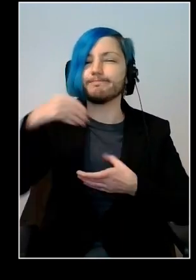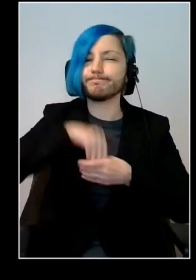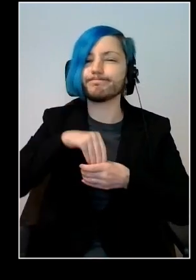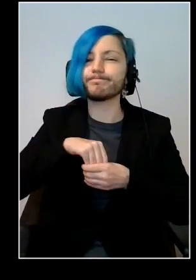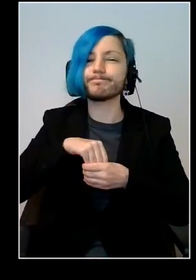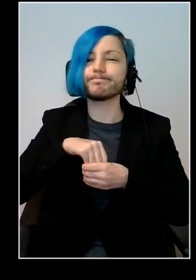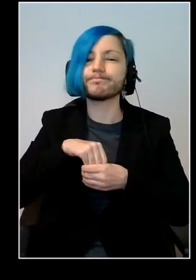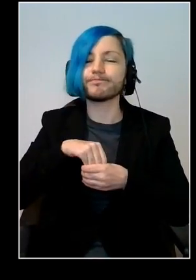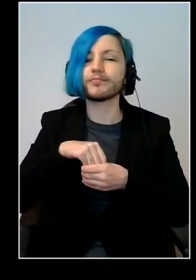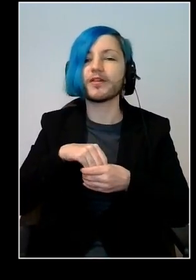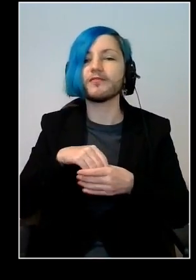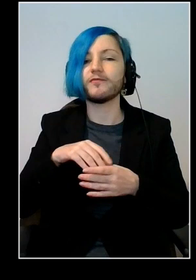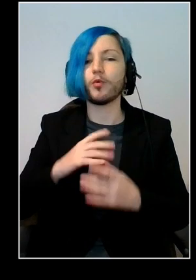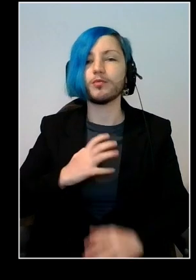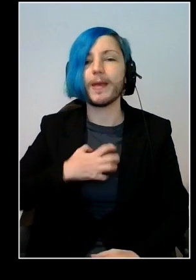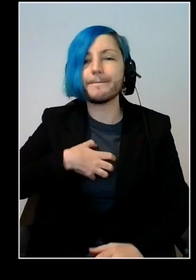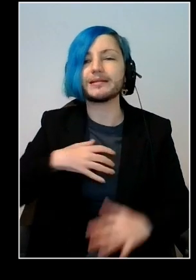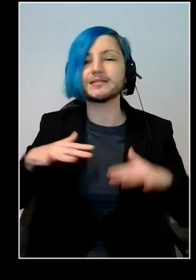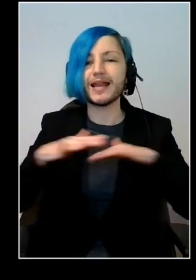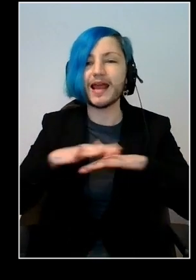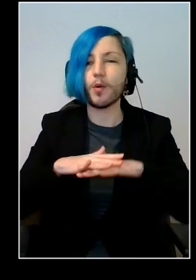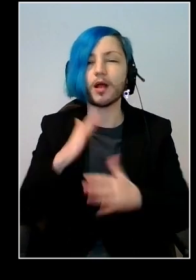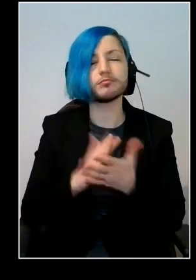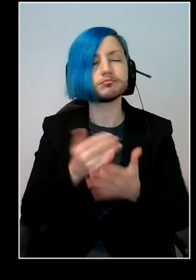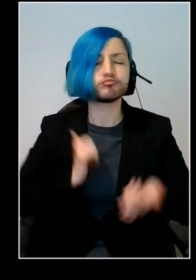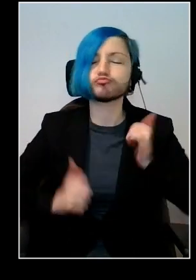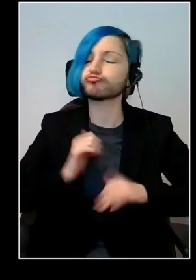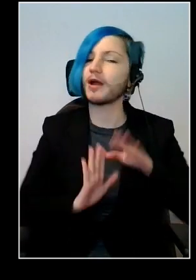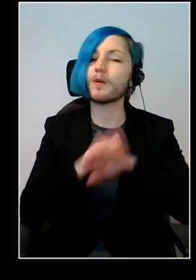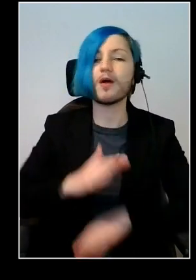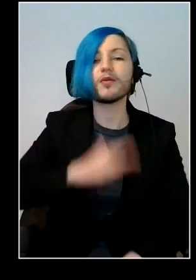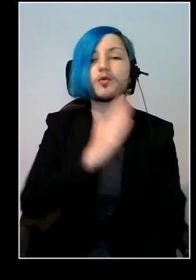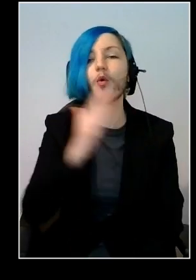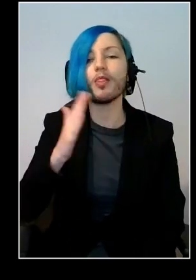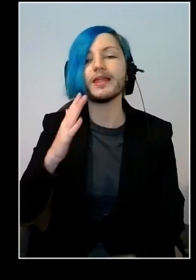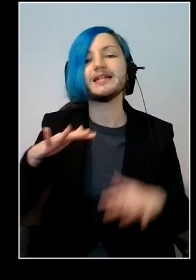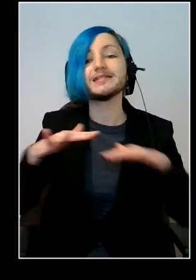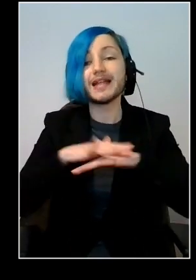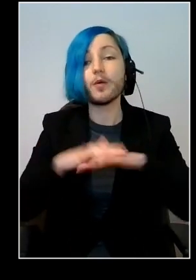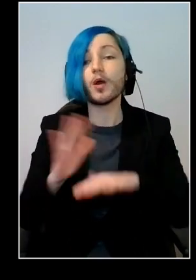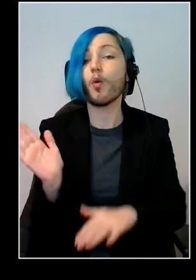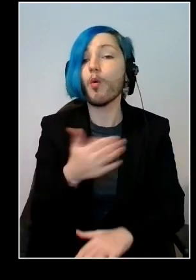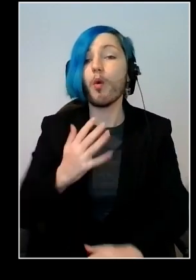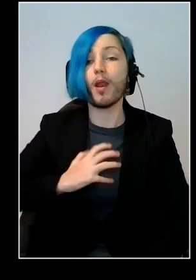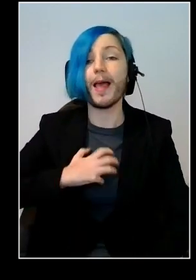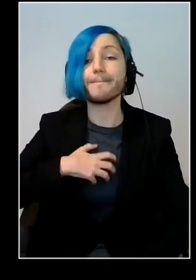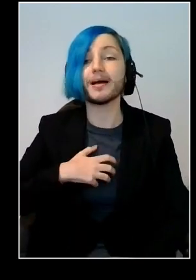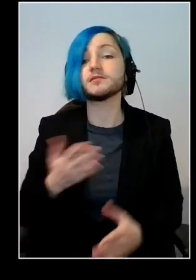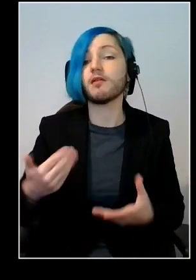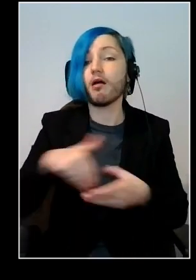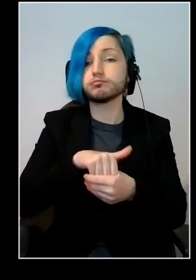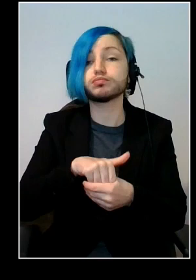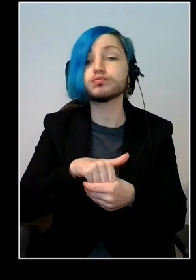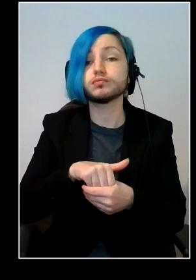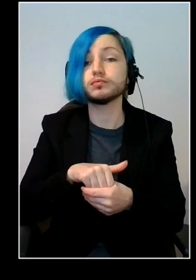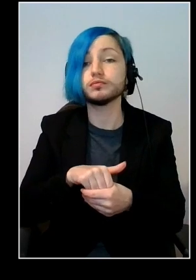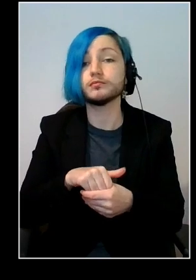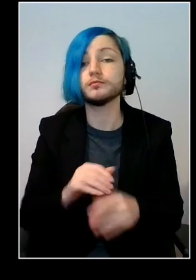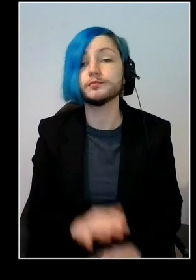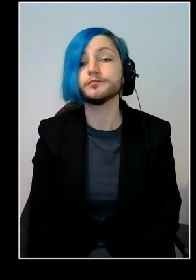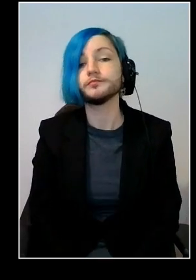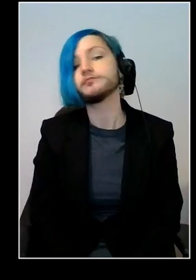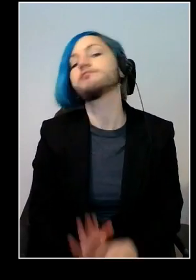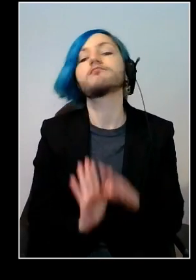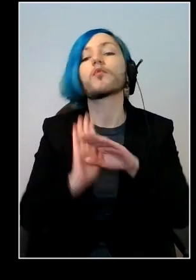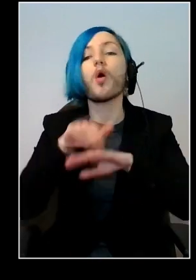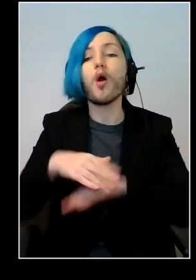very proud of the North East Network and all the ambassadors that are involved in the network. We have over